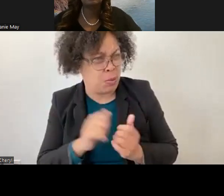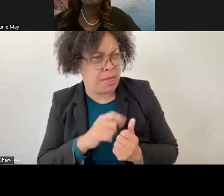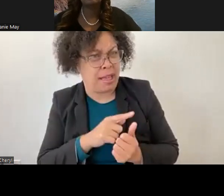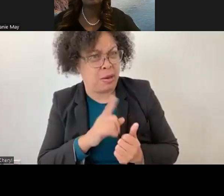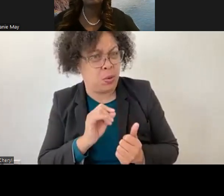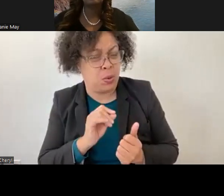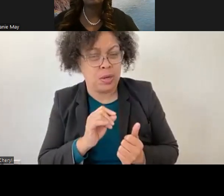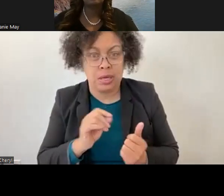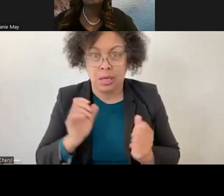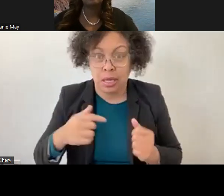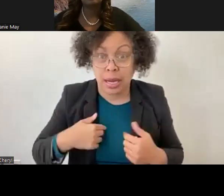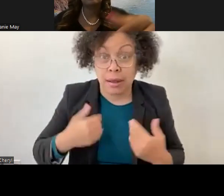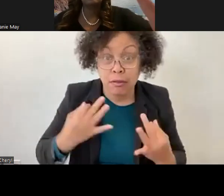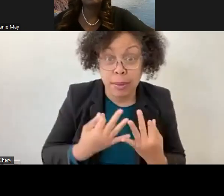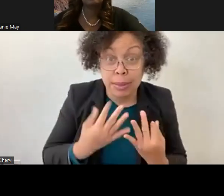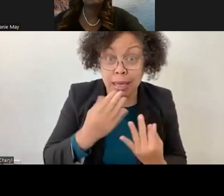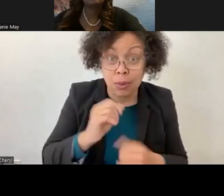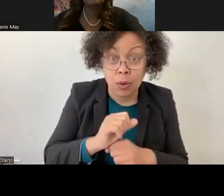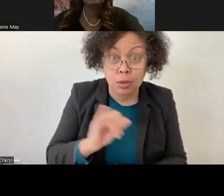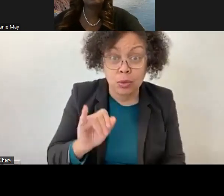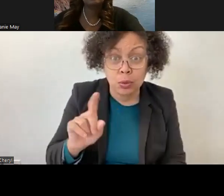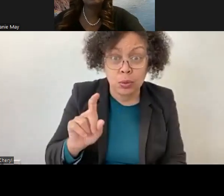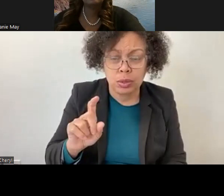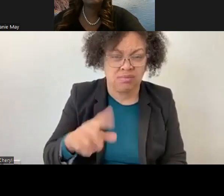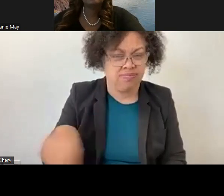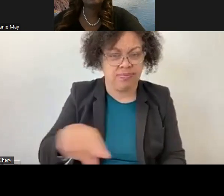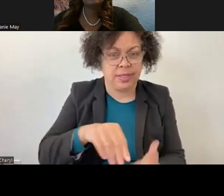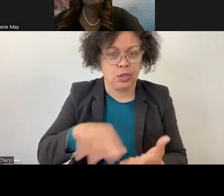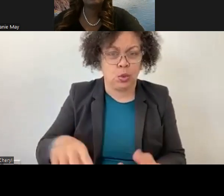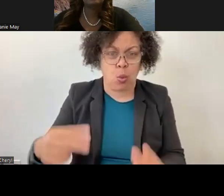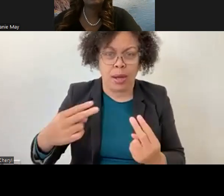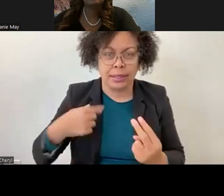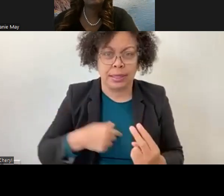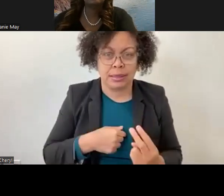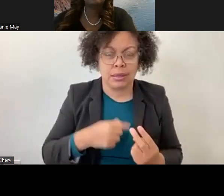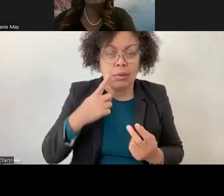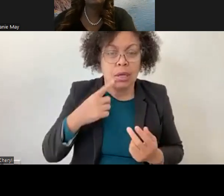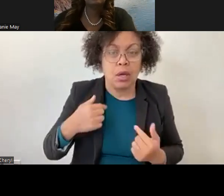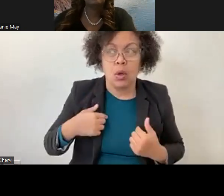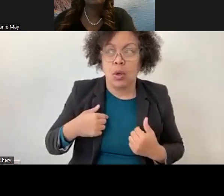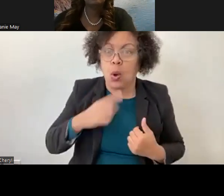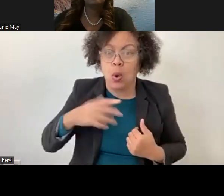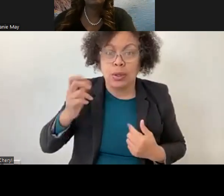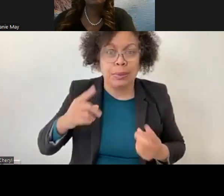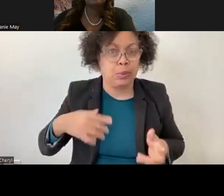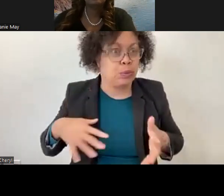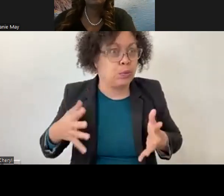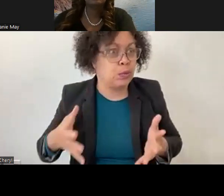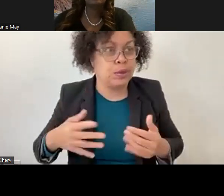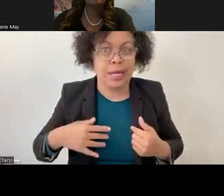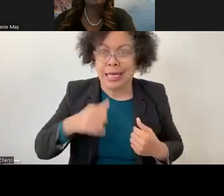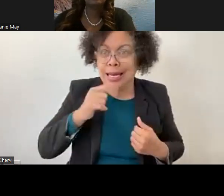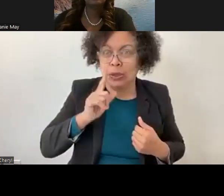and do this work? They're watching us reluctant to retire. because the older generations are nervous about what is to